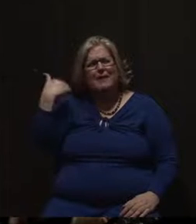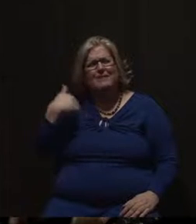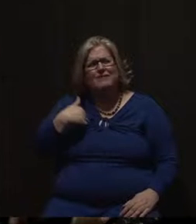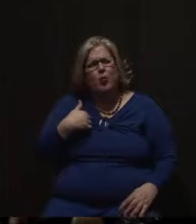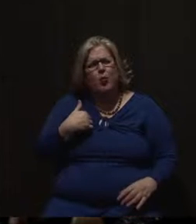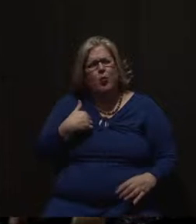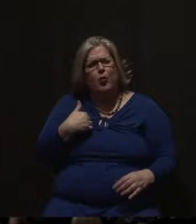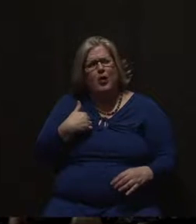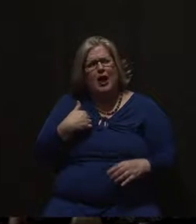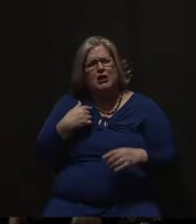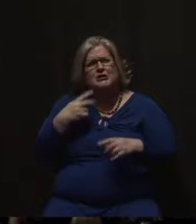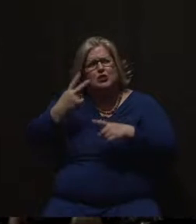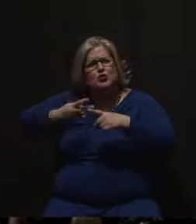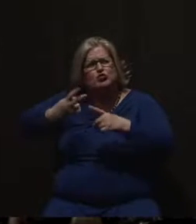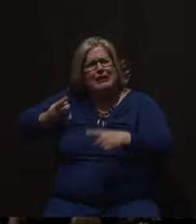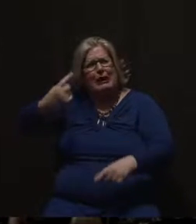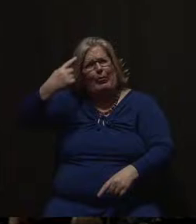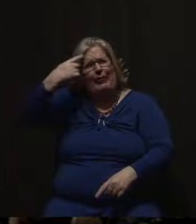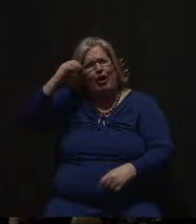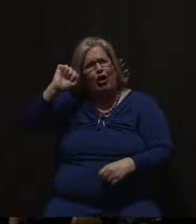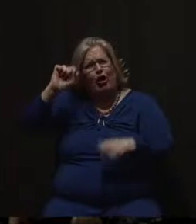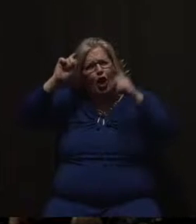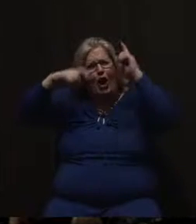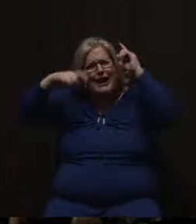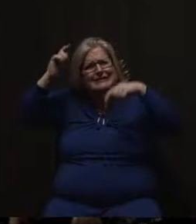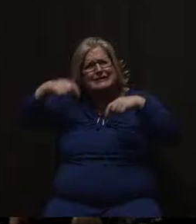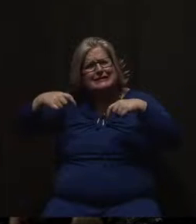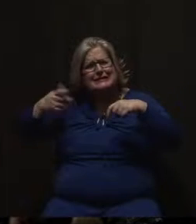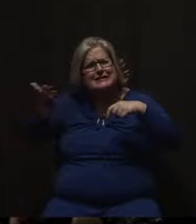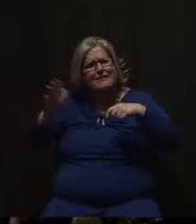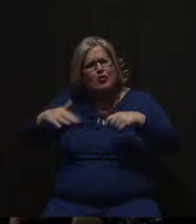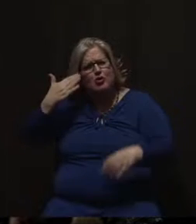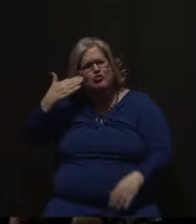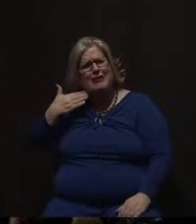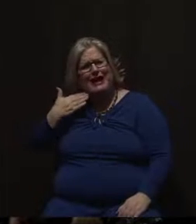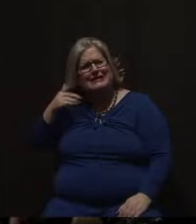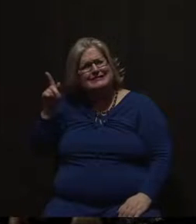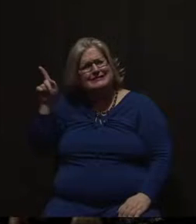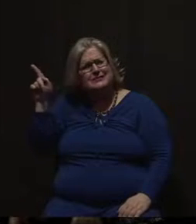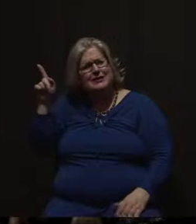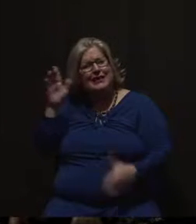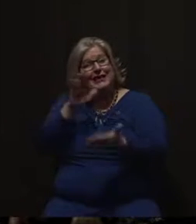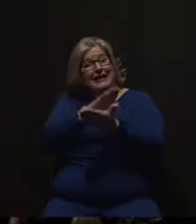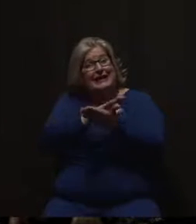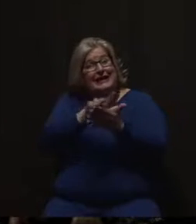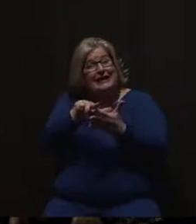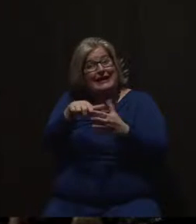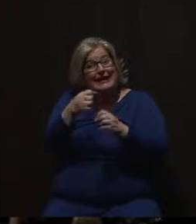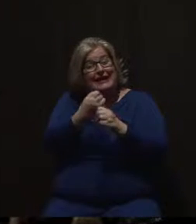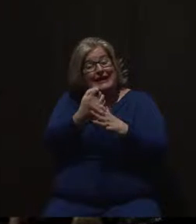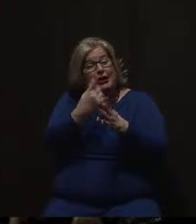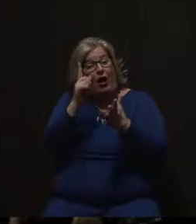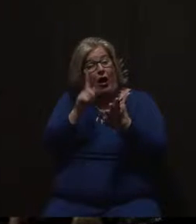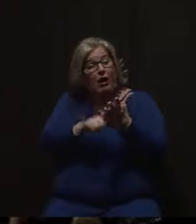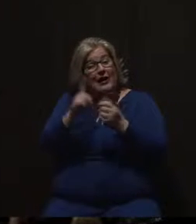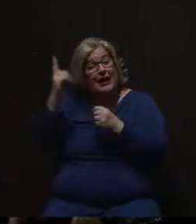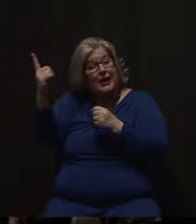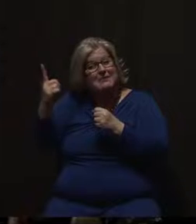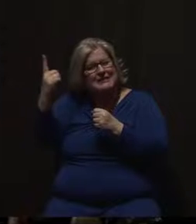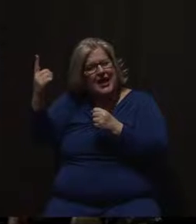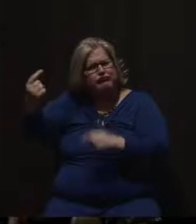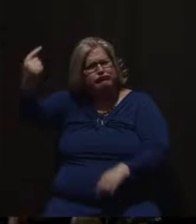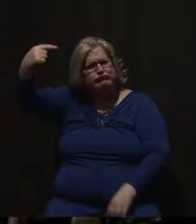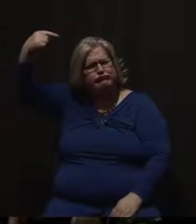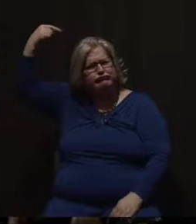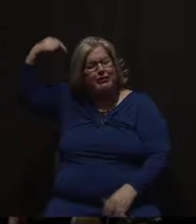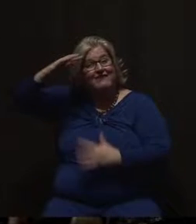about race. Because she had all of her ideas about race from Hegel, and Hegel had been one of those people in the Enlightenment who had kind of